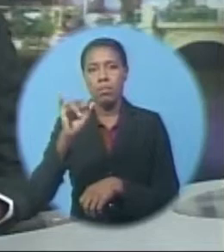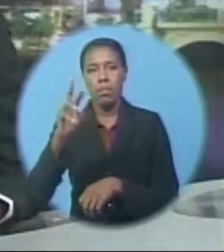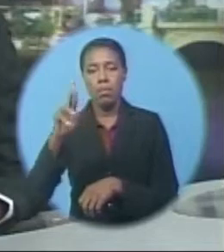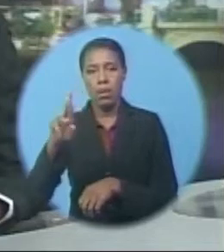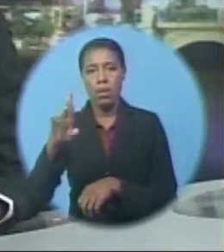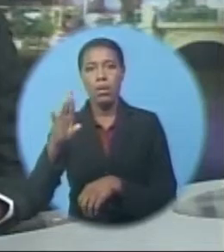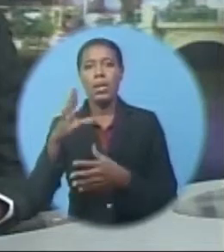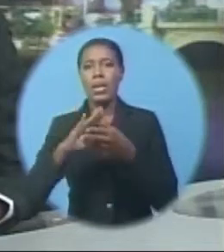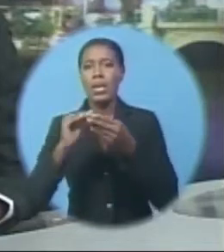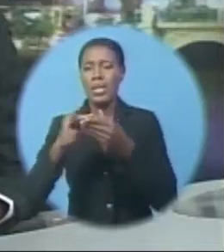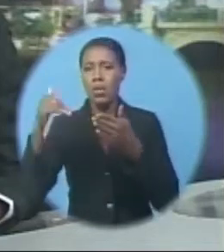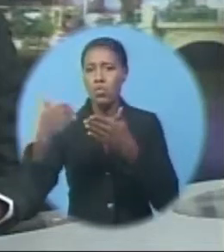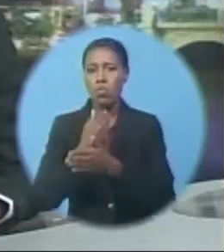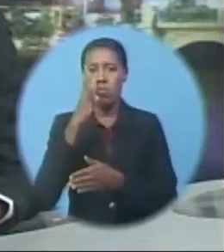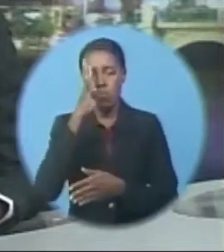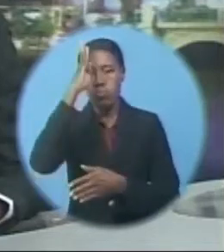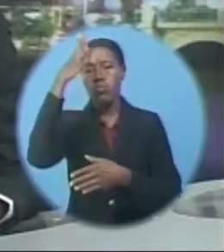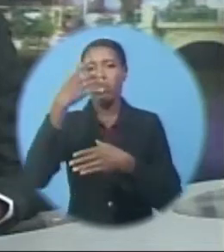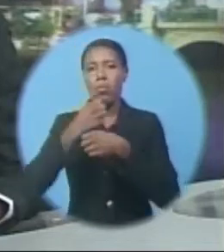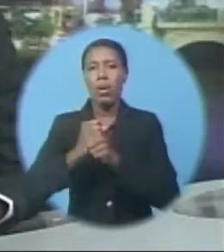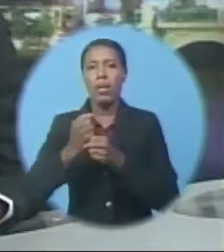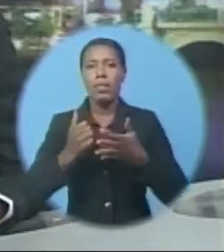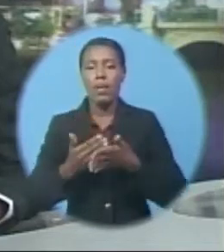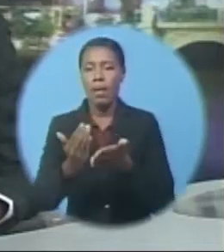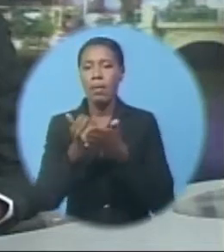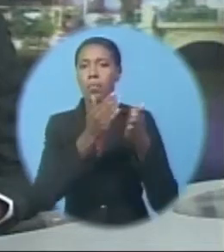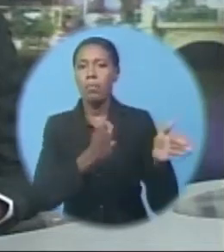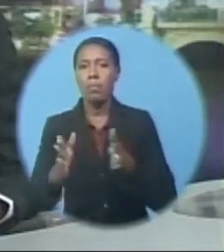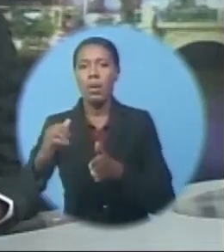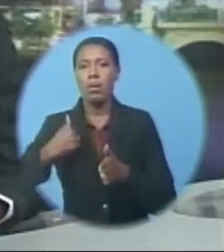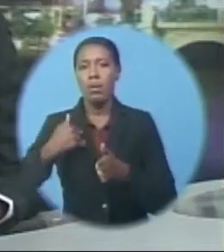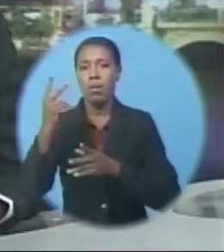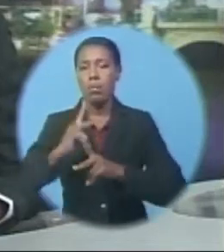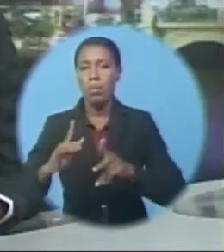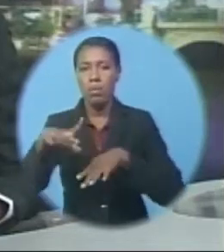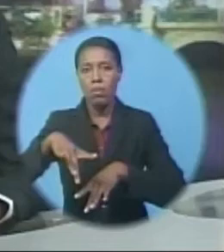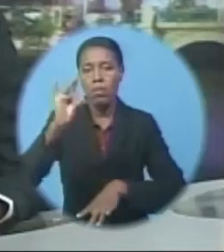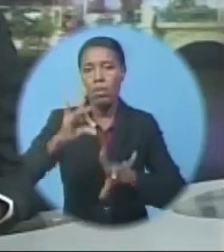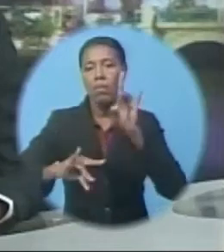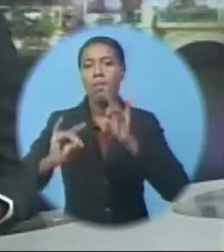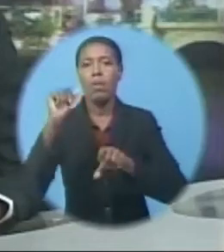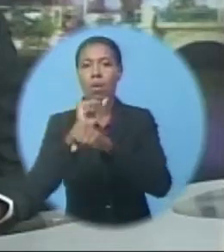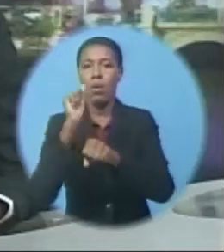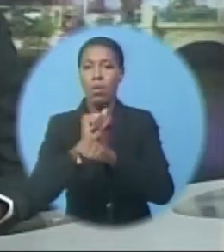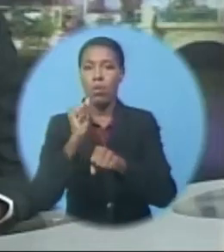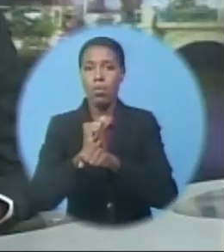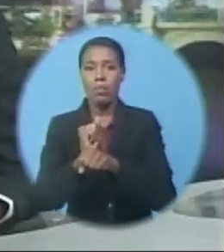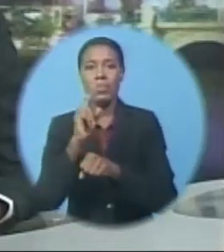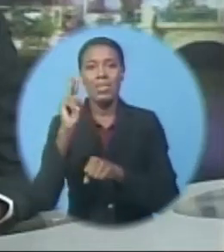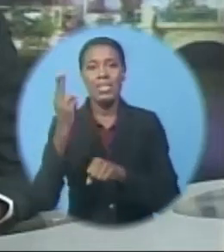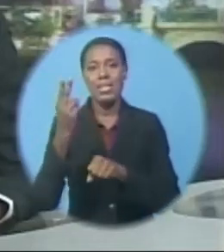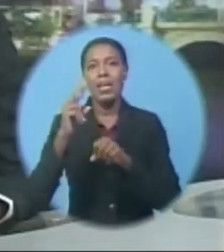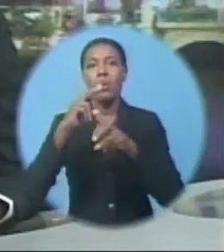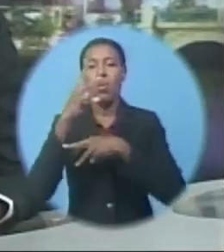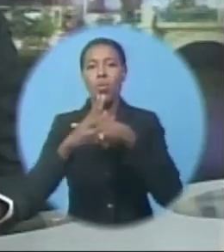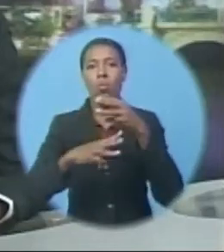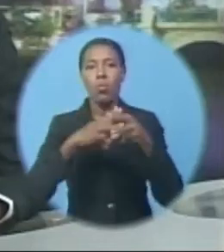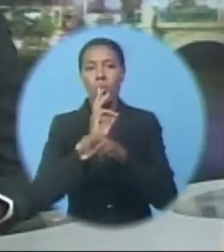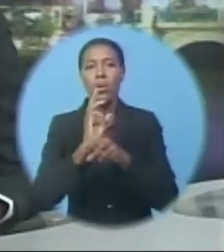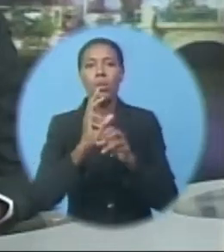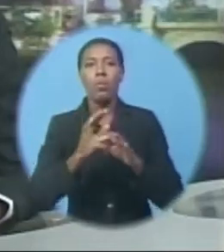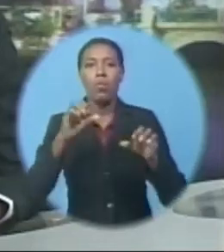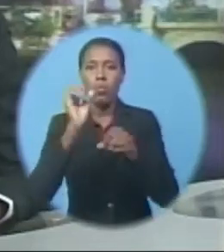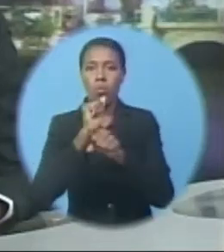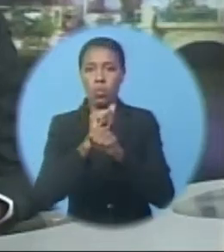and new approaches are needed to prepare young job seekers for the world of work. She made remarks at the opening of the second World of Work showcase at the Lloyd